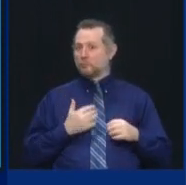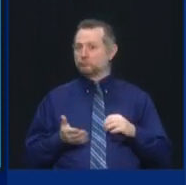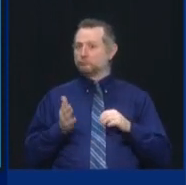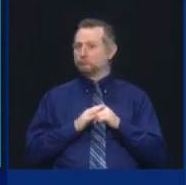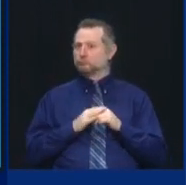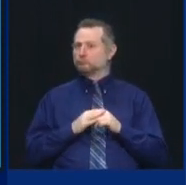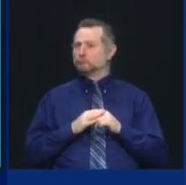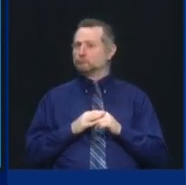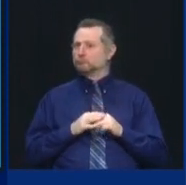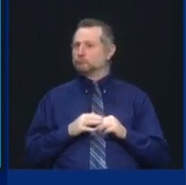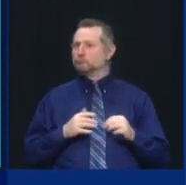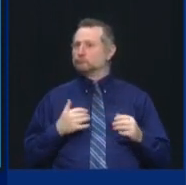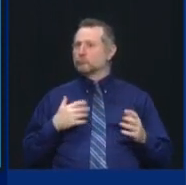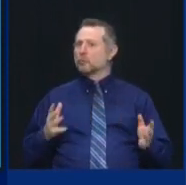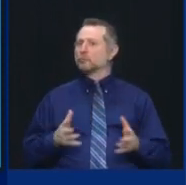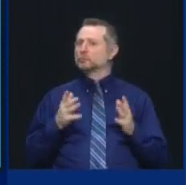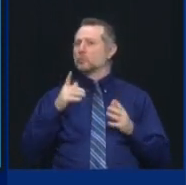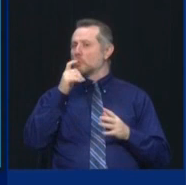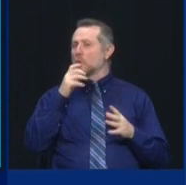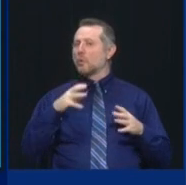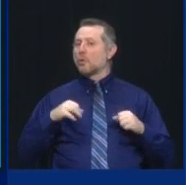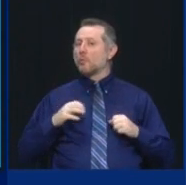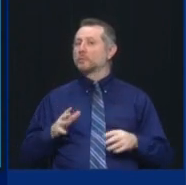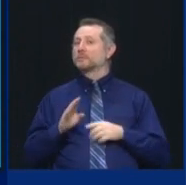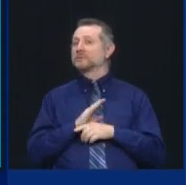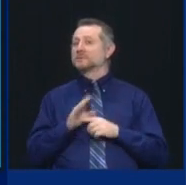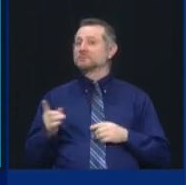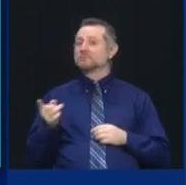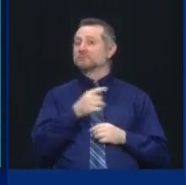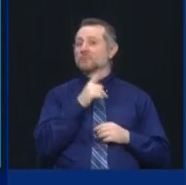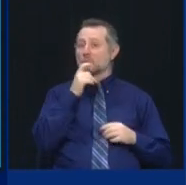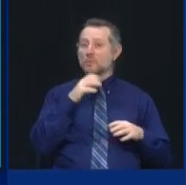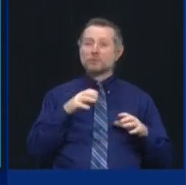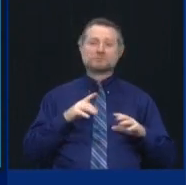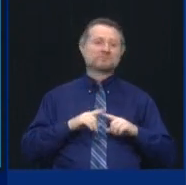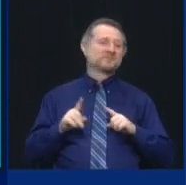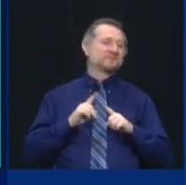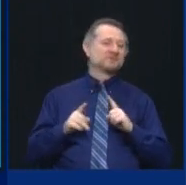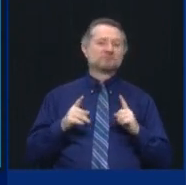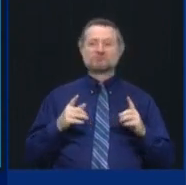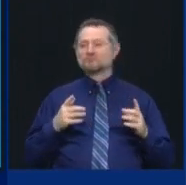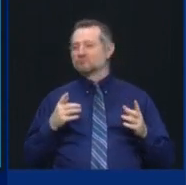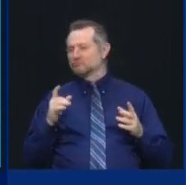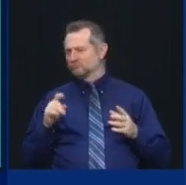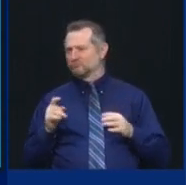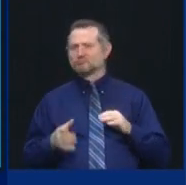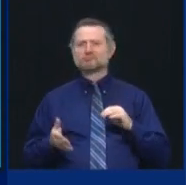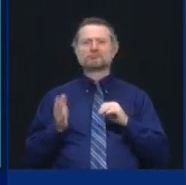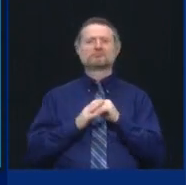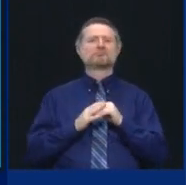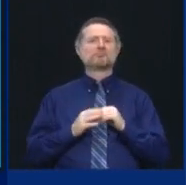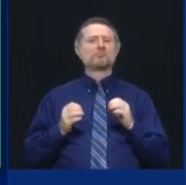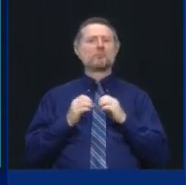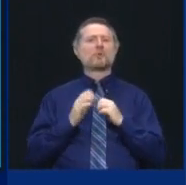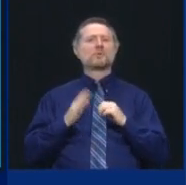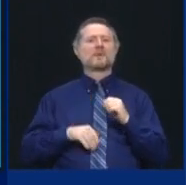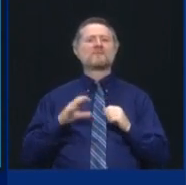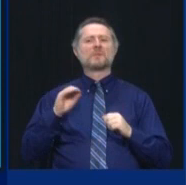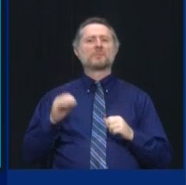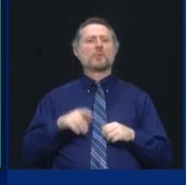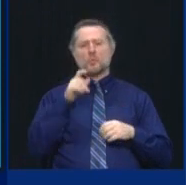encourage operators and venues to go higher than 50%